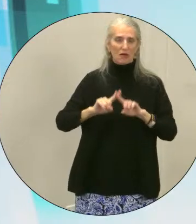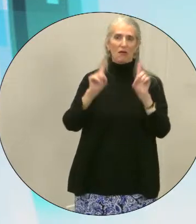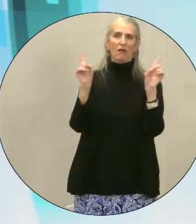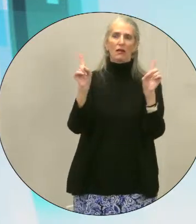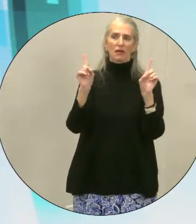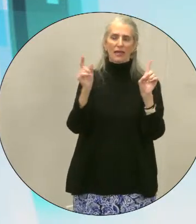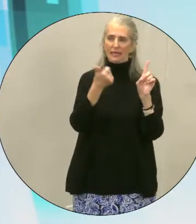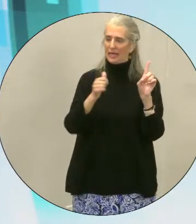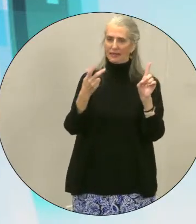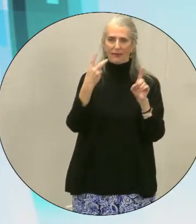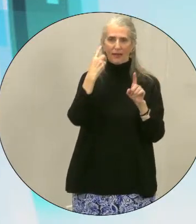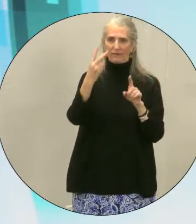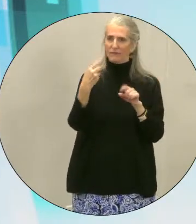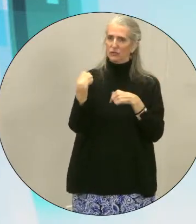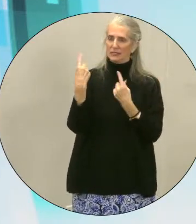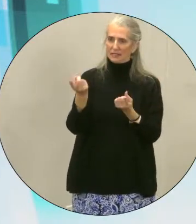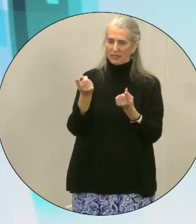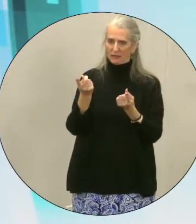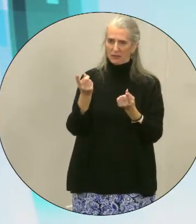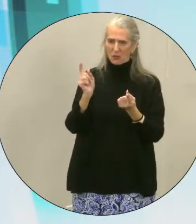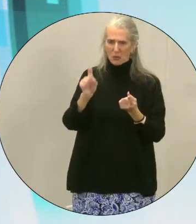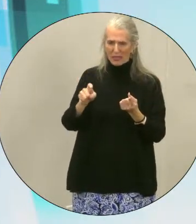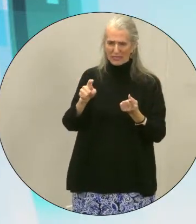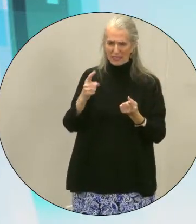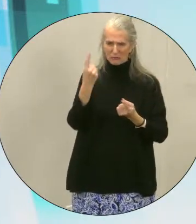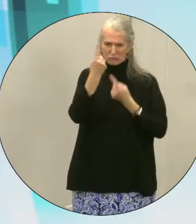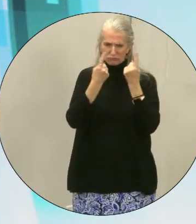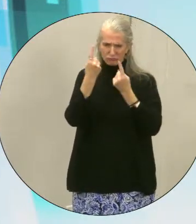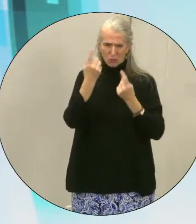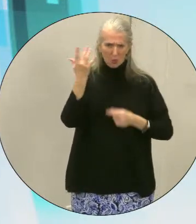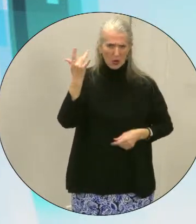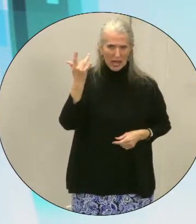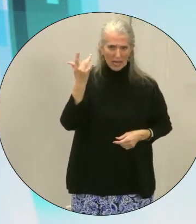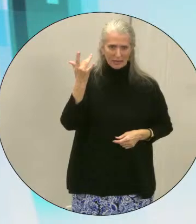seen. We need to ask why.